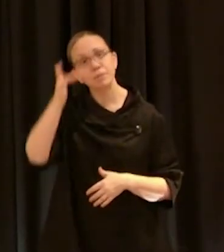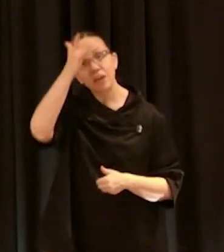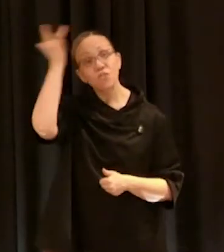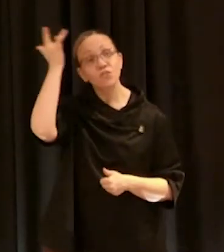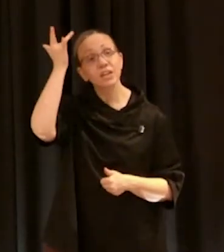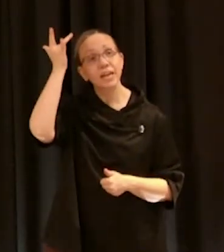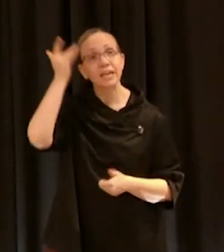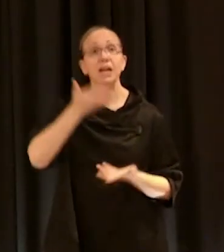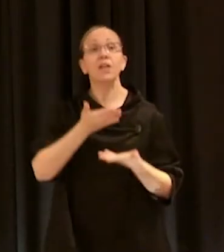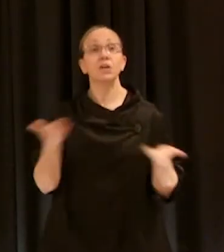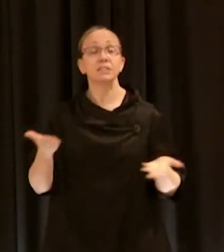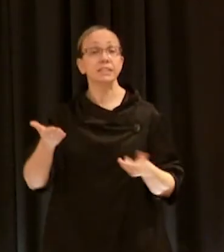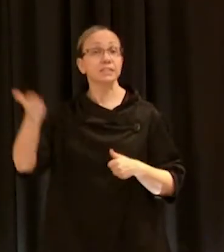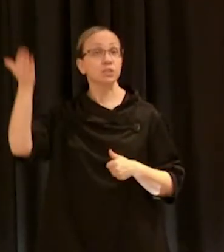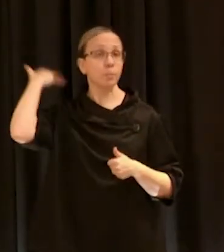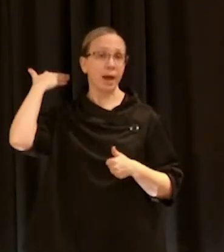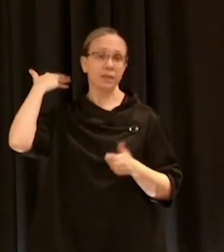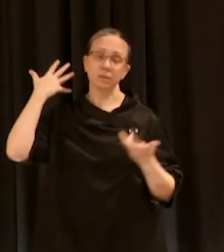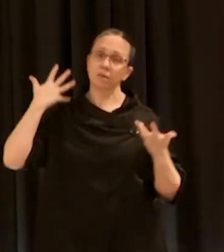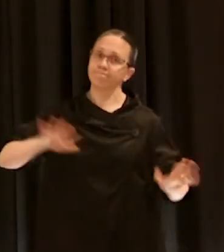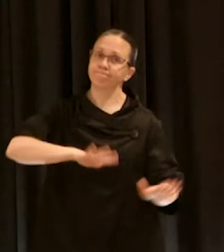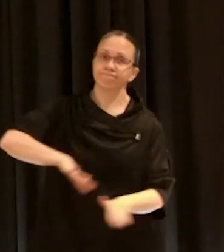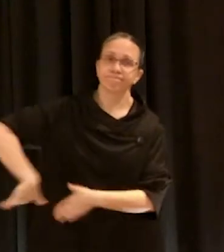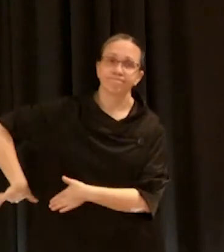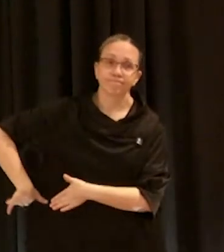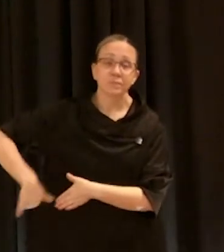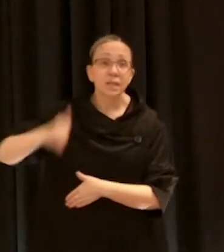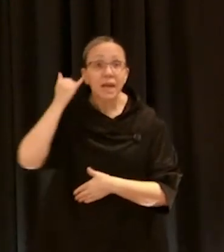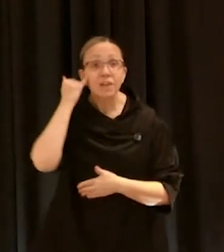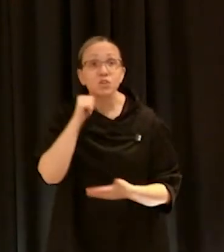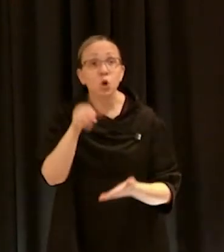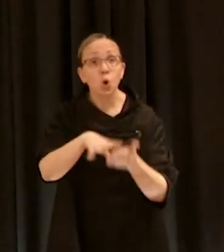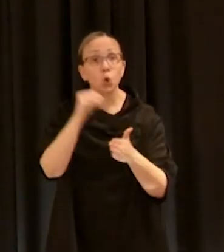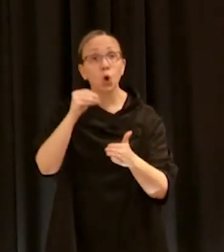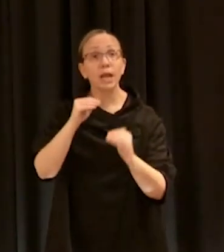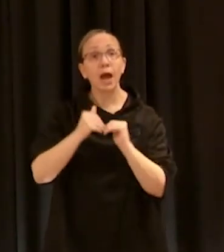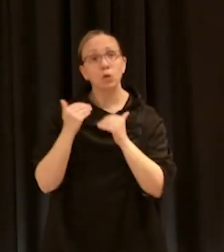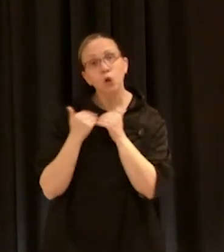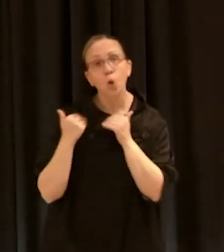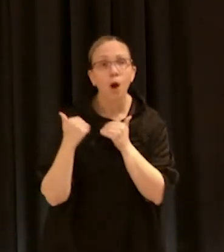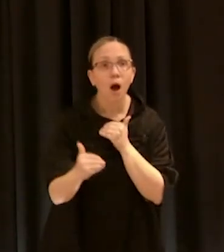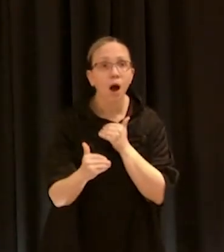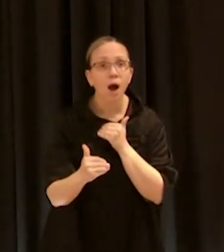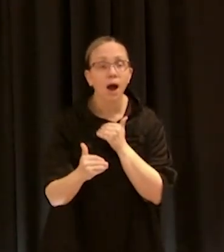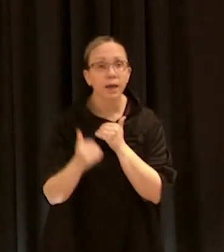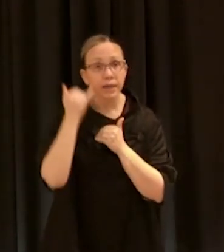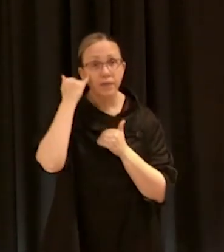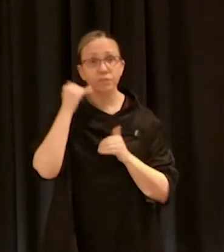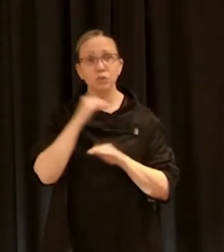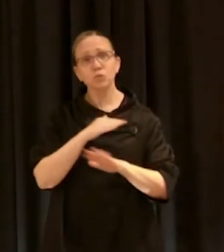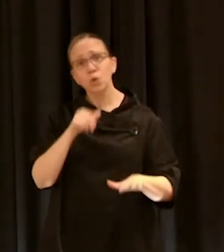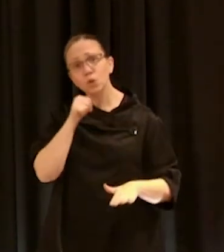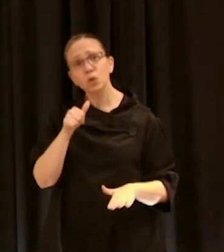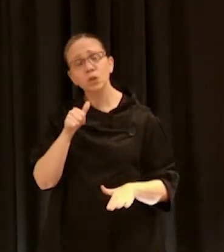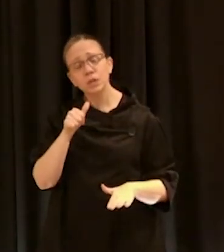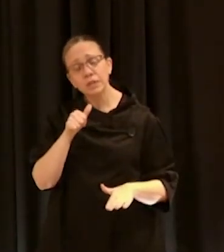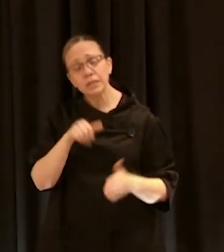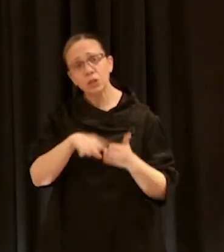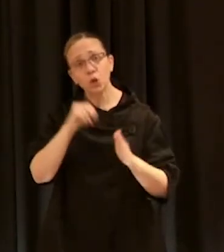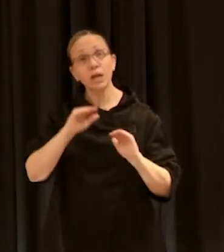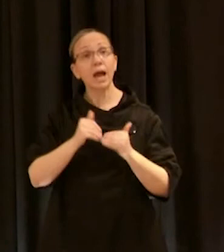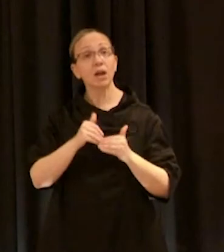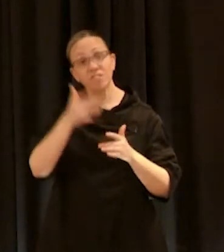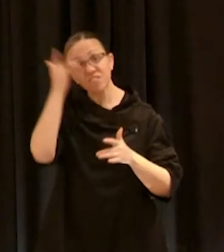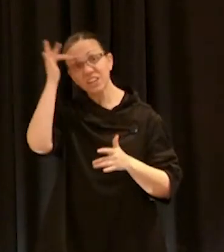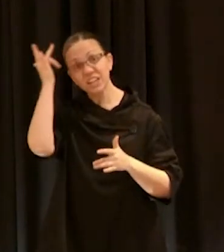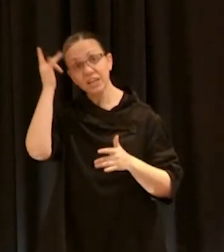forgetting those things which are behind. If you don't learn how to move forward, if you don't learn how to forget some things,